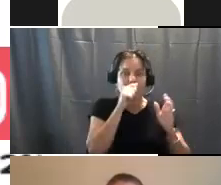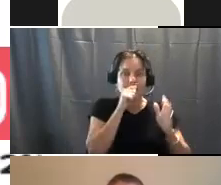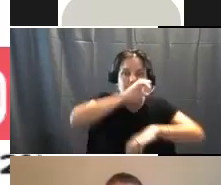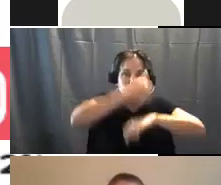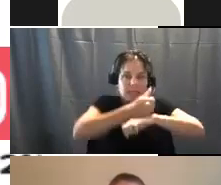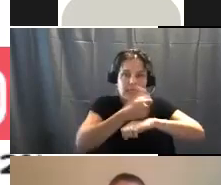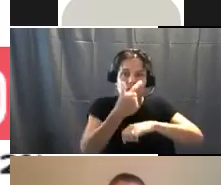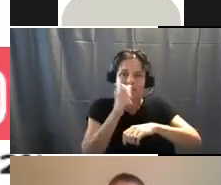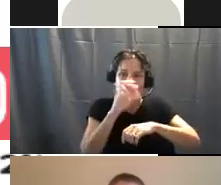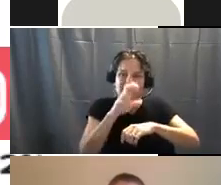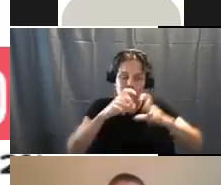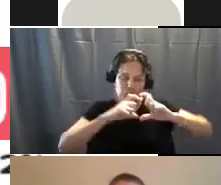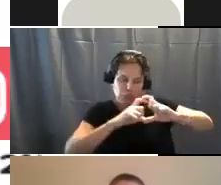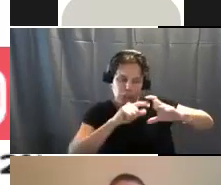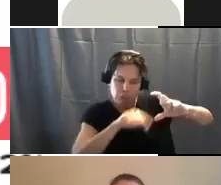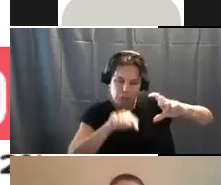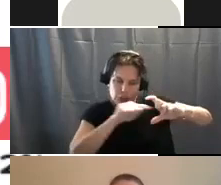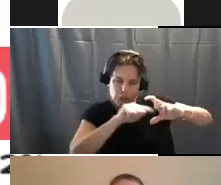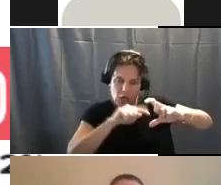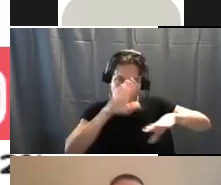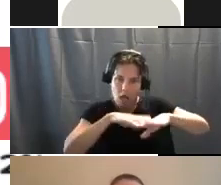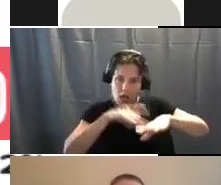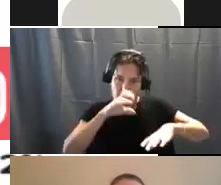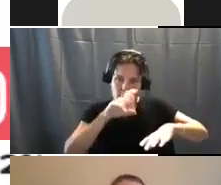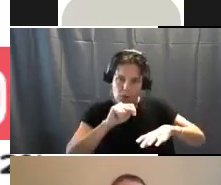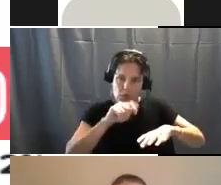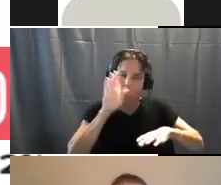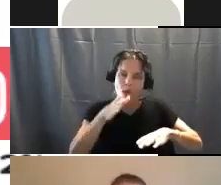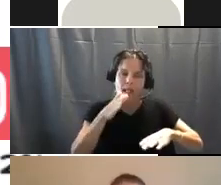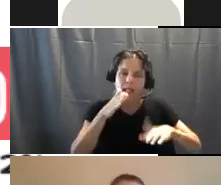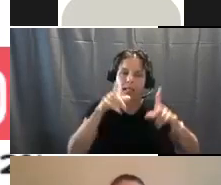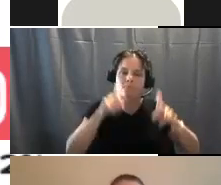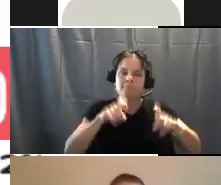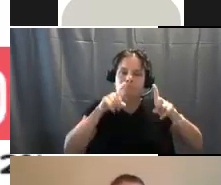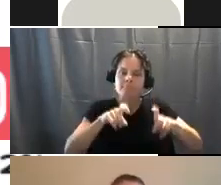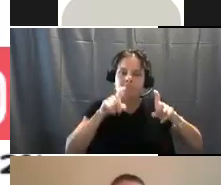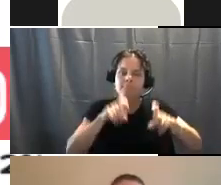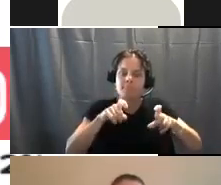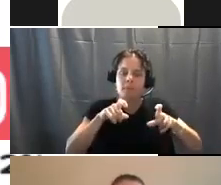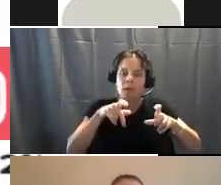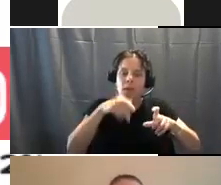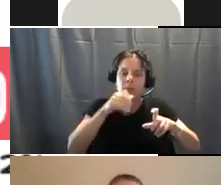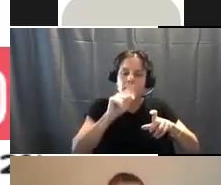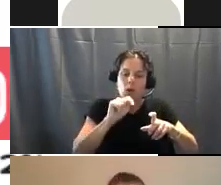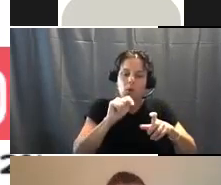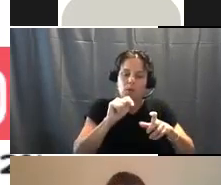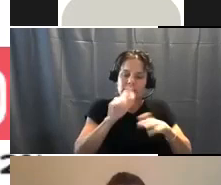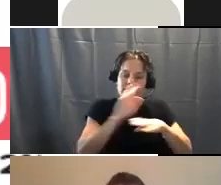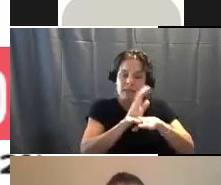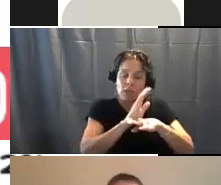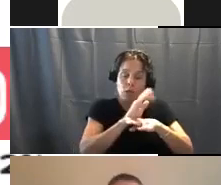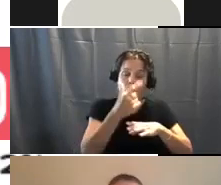graphic, I guess, on the post. And it will allow you to post videos and go live, which is only visible to